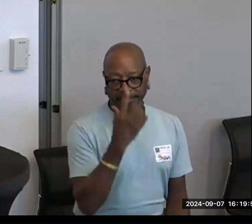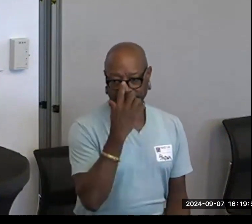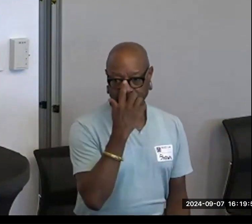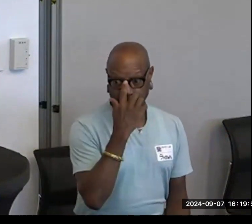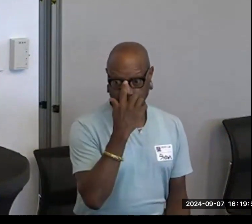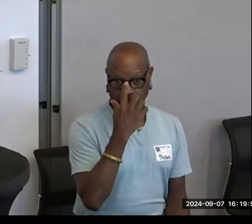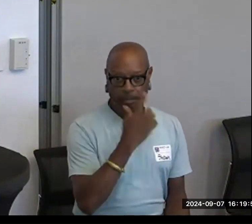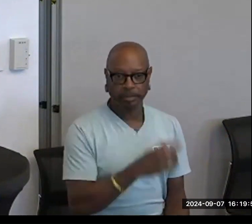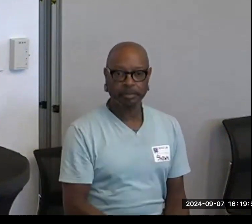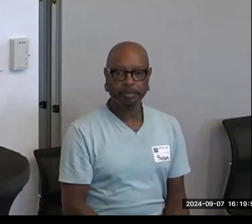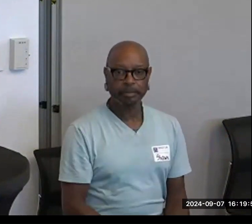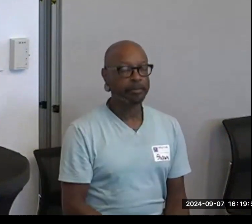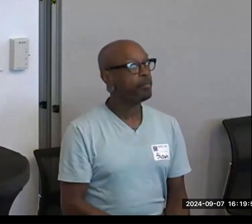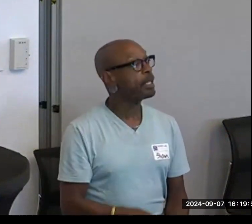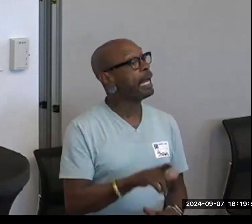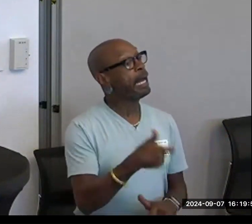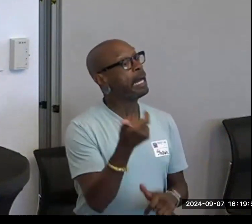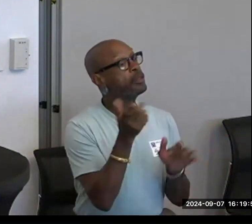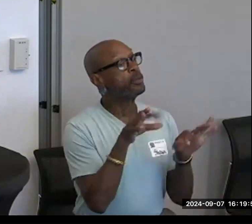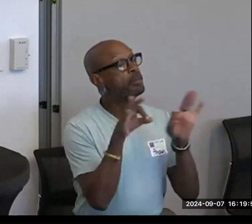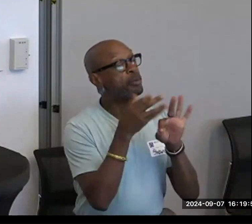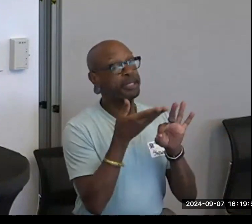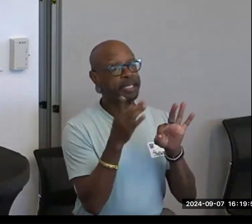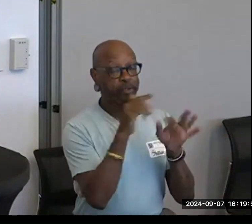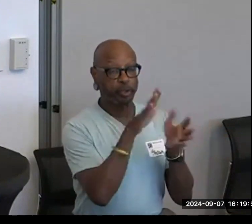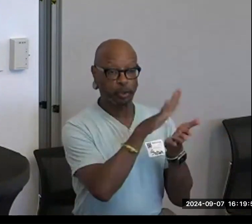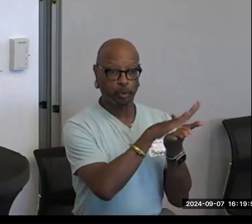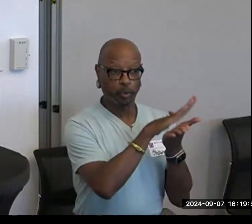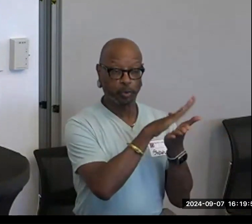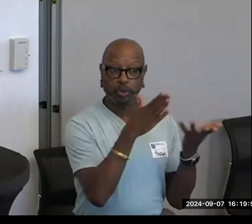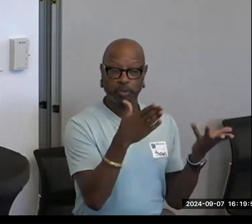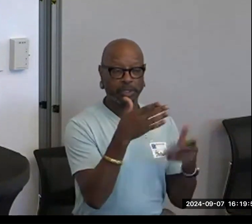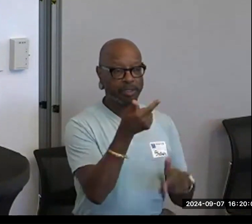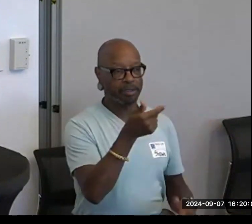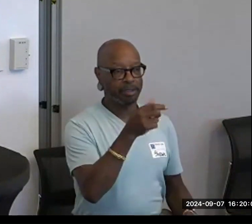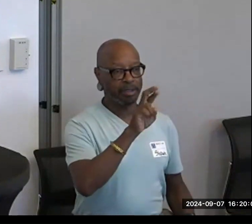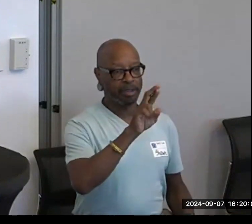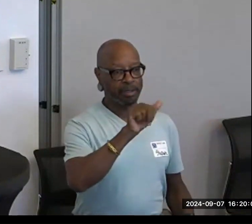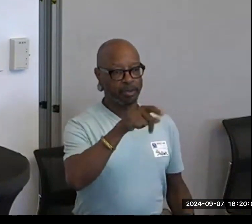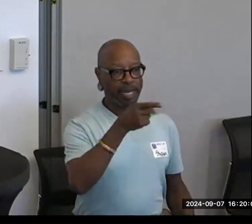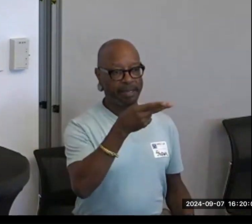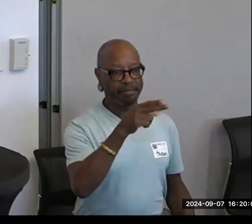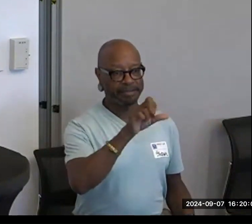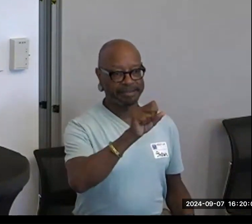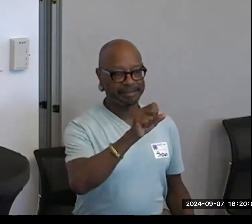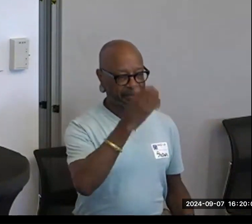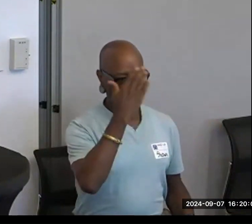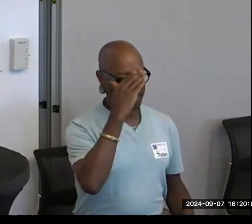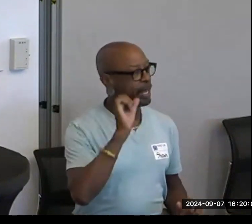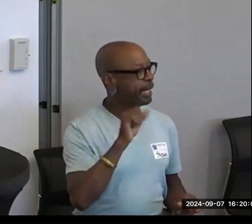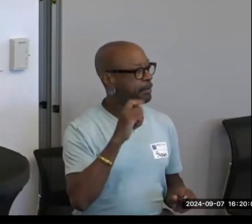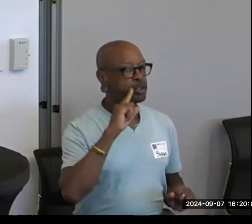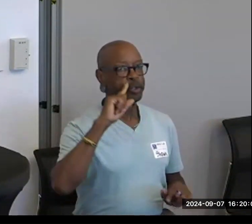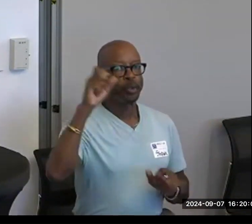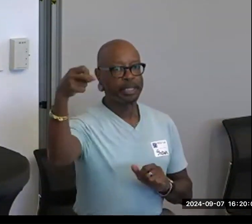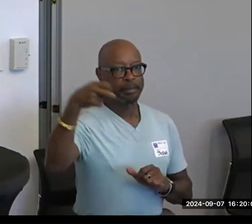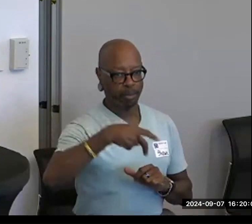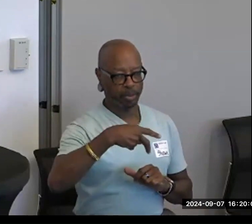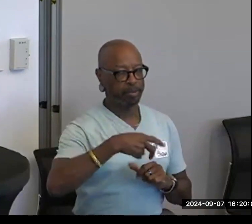I mean, another important thing, of course, for schools are graphs, and being able to import